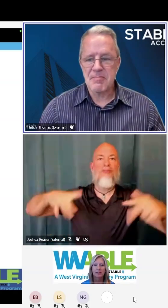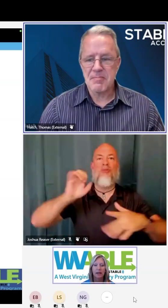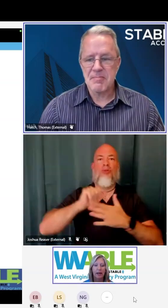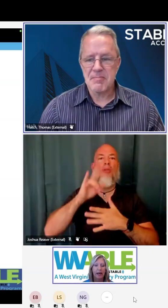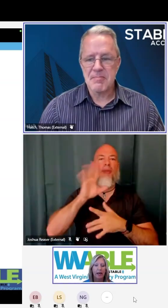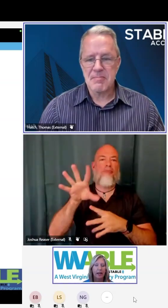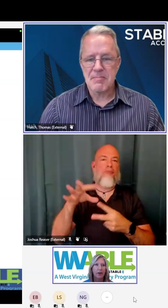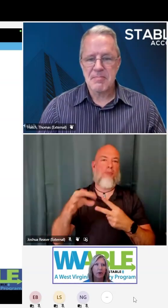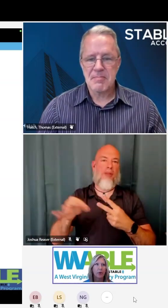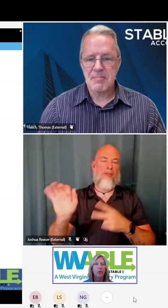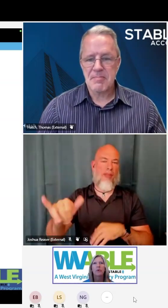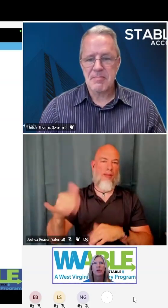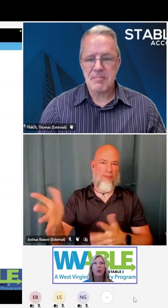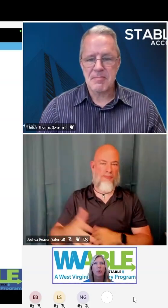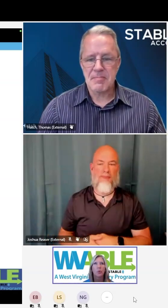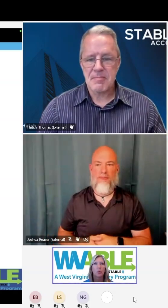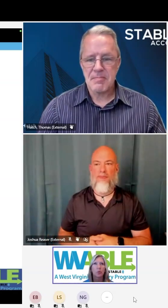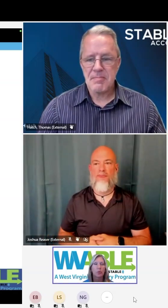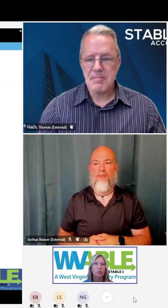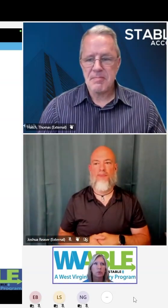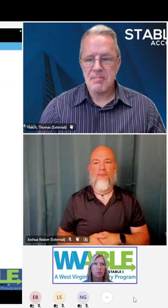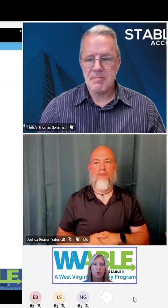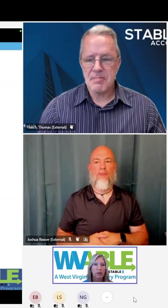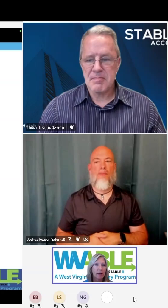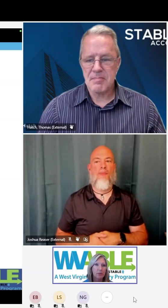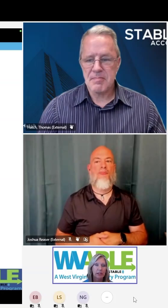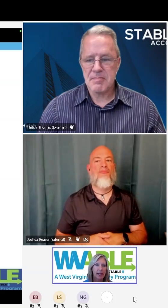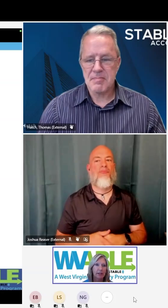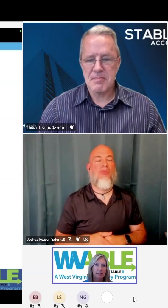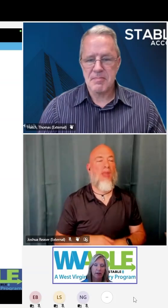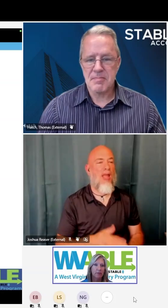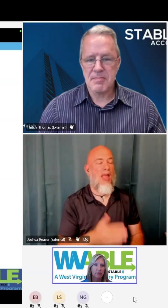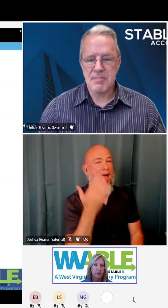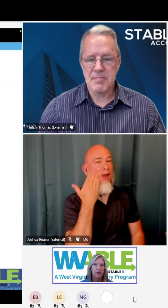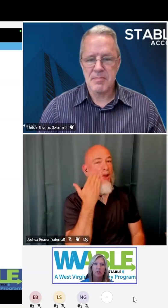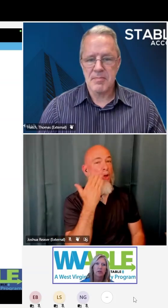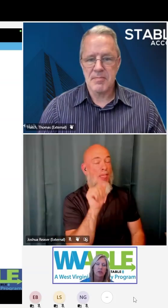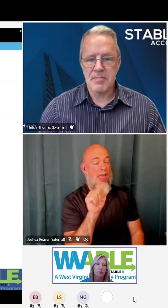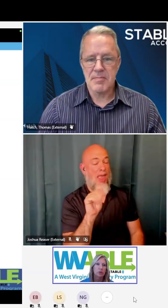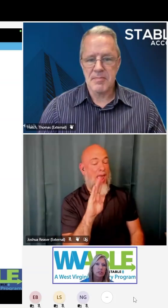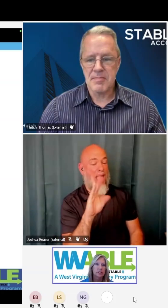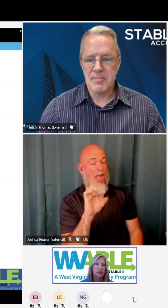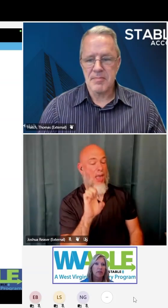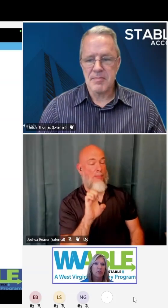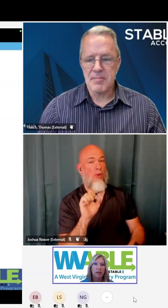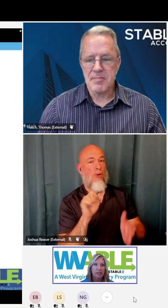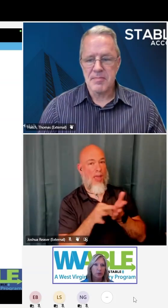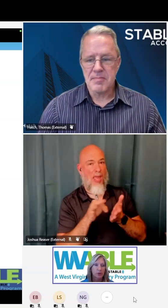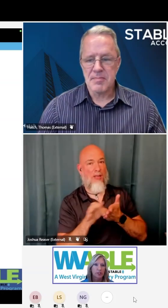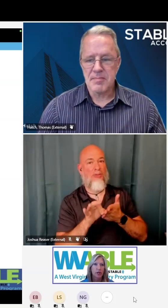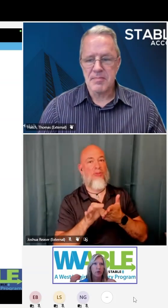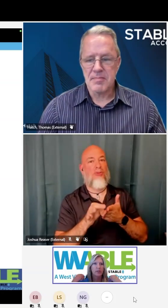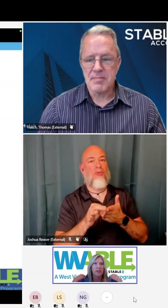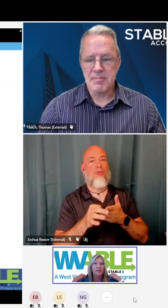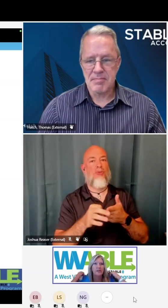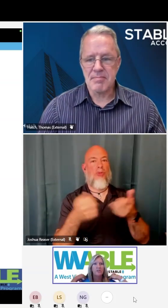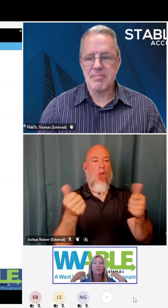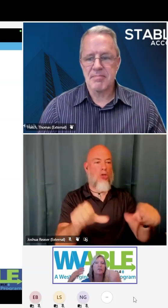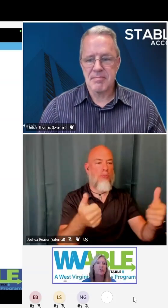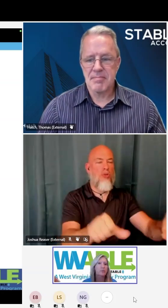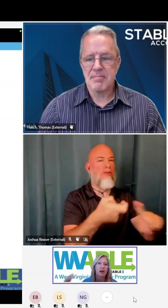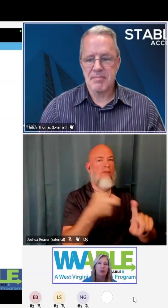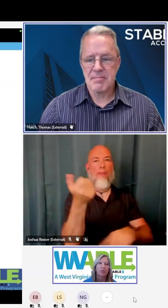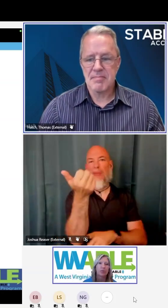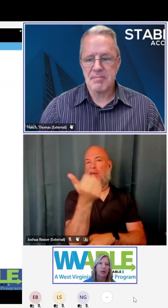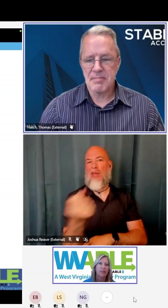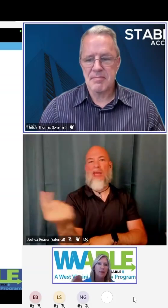makes sense. And I know, the beauty of ABLE accounts is that contributions can come from any source. So an